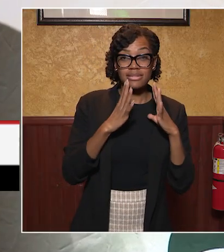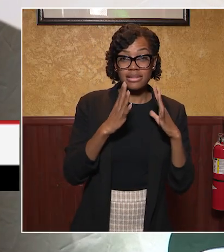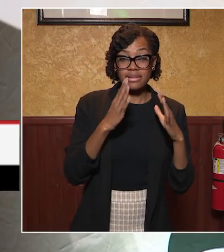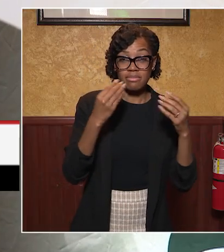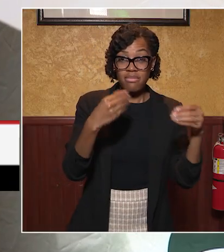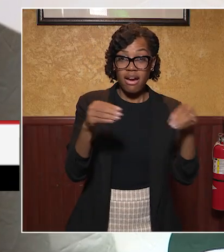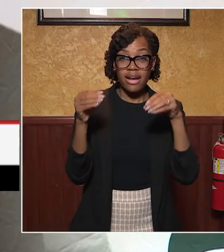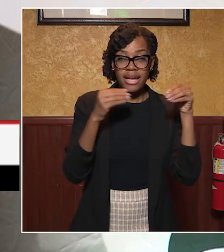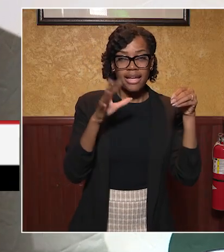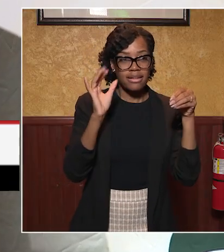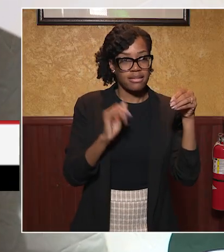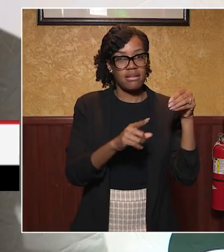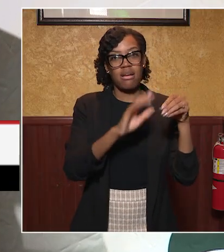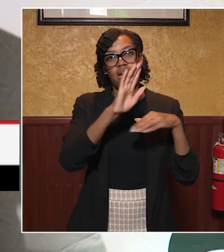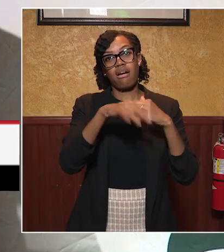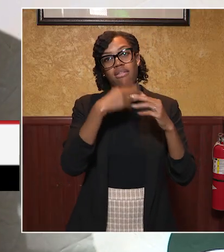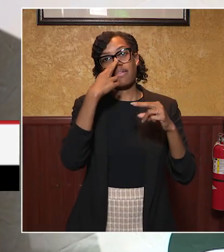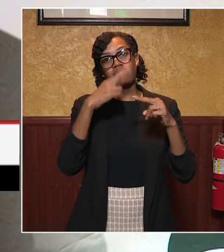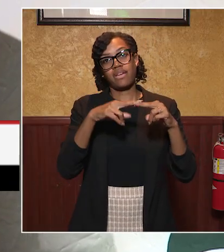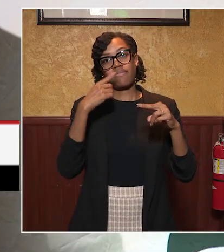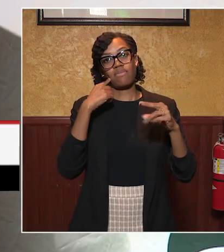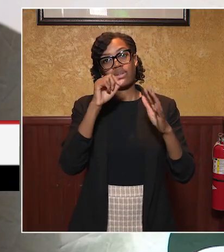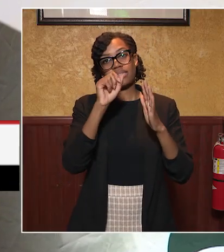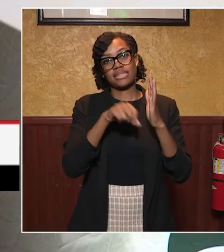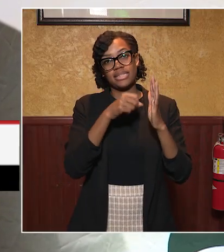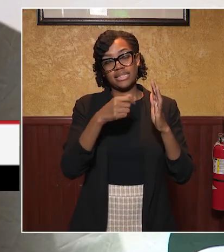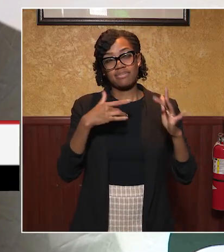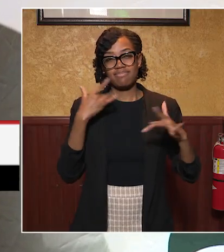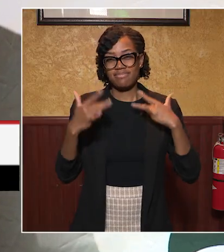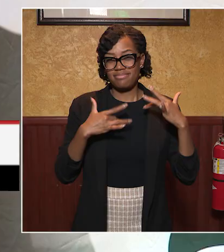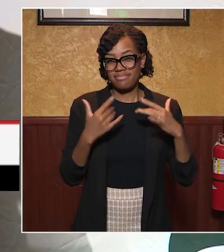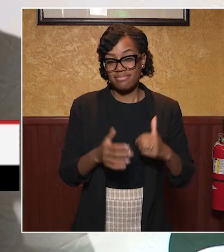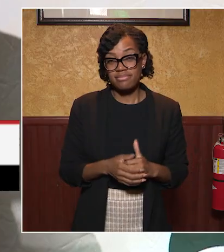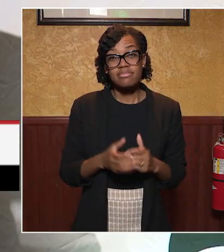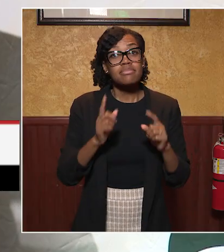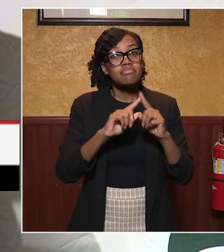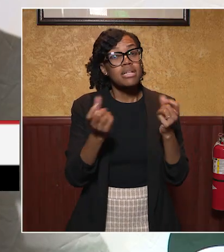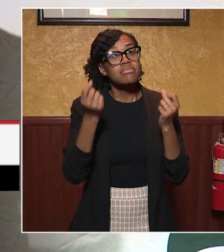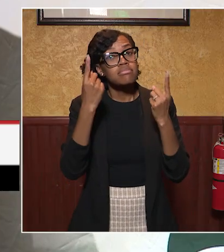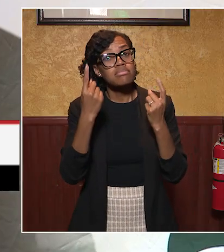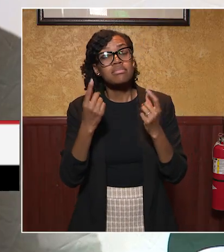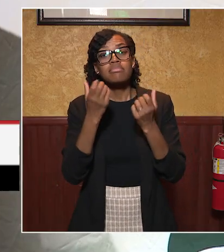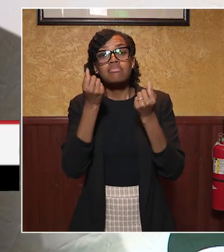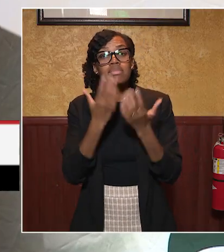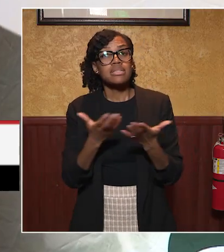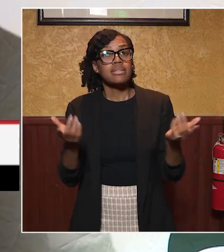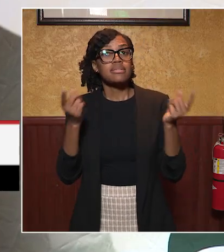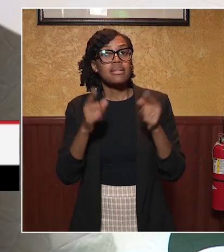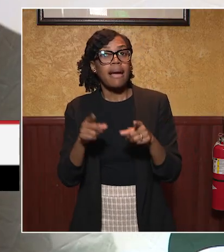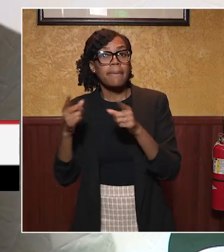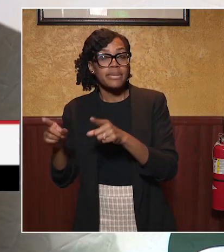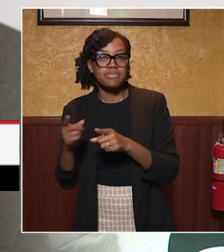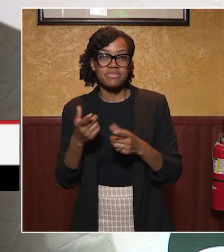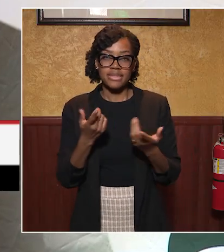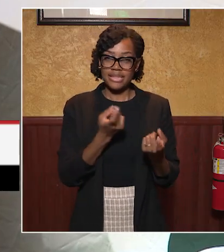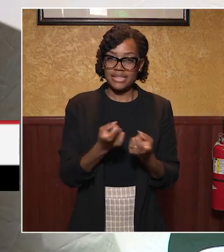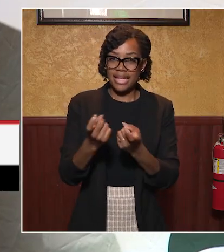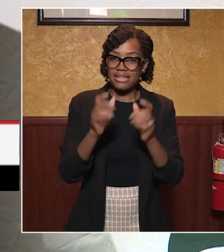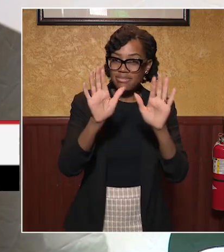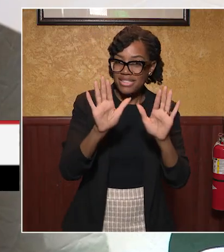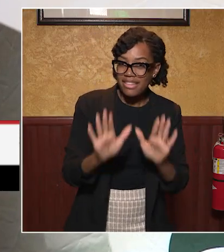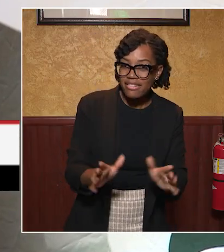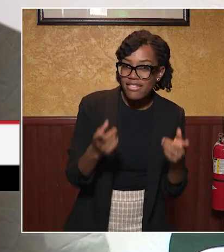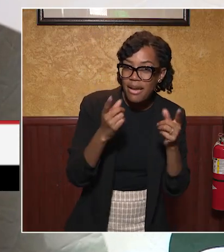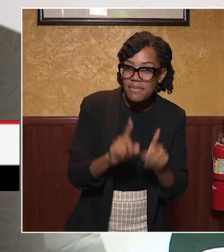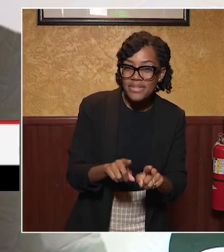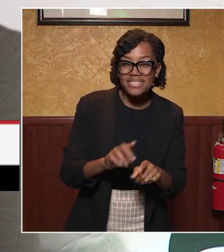can expect this season, but there are many things happening amongst our downtown core. In addition to the skate spectacular that you just heard about and